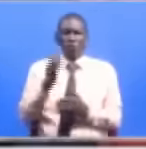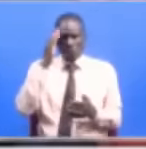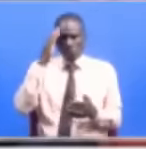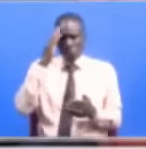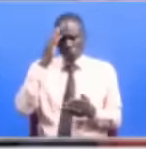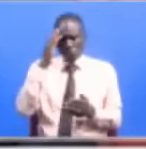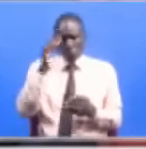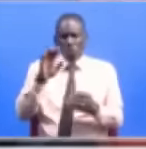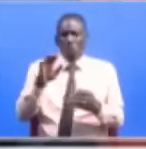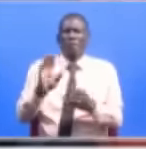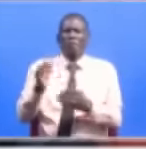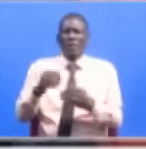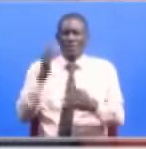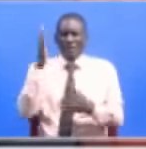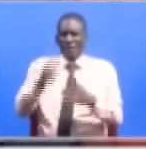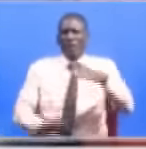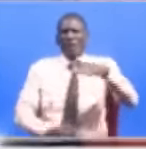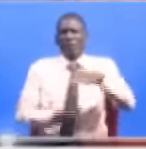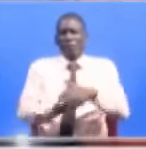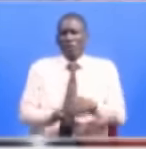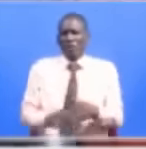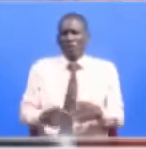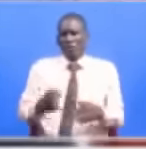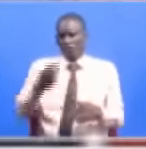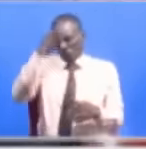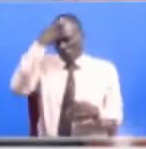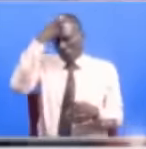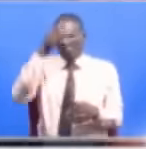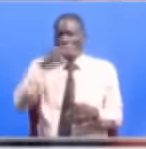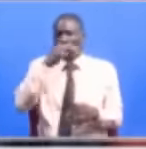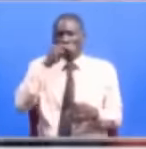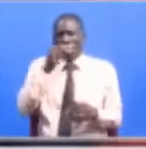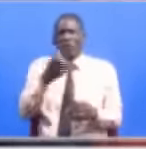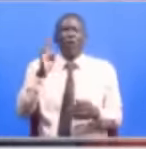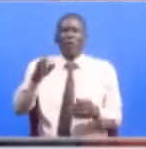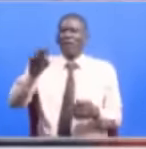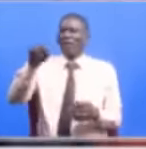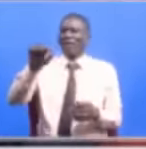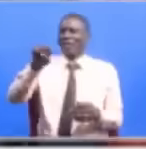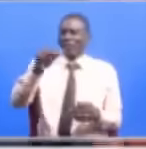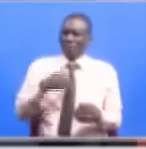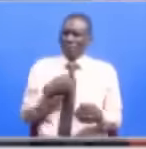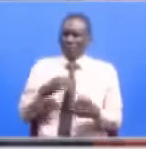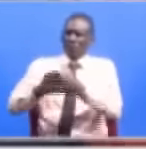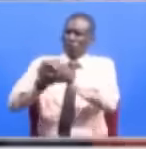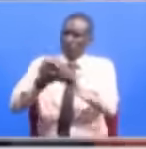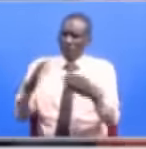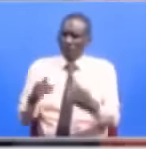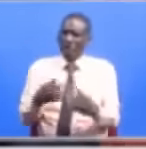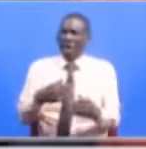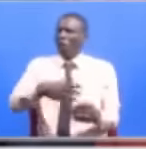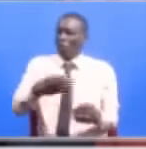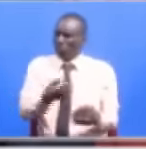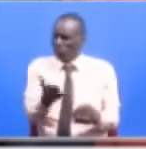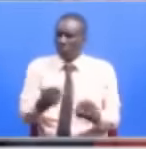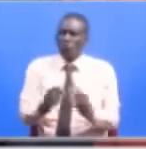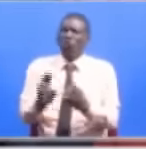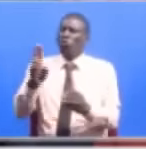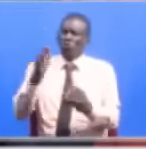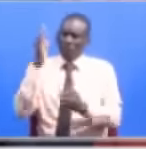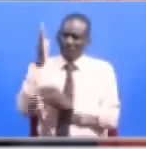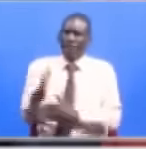going directly, because I took the two, they were opposition leaders, they were in NASA, we were in Jubilee. I took them to Uhuru directly and I took the entire